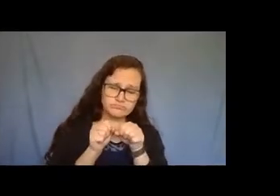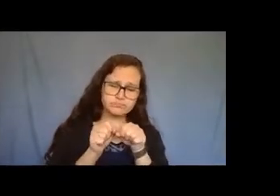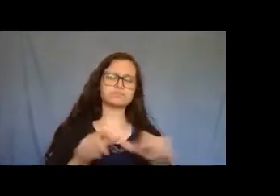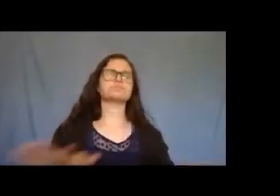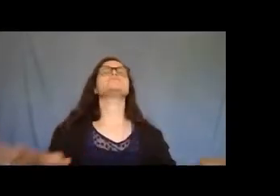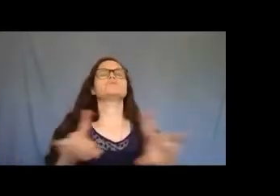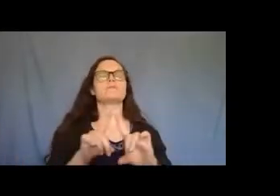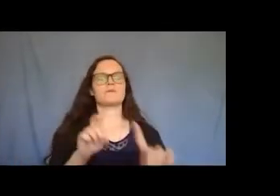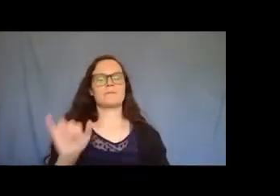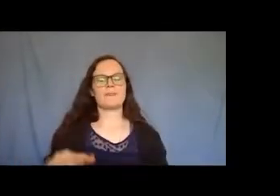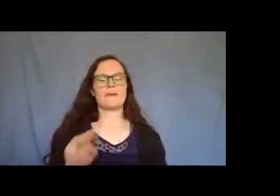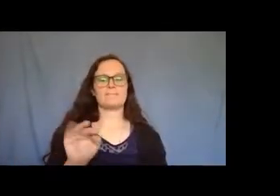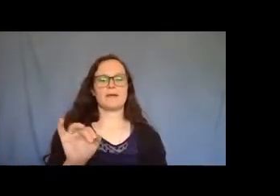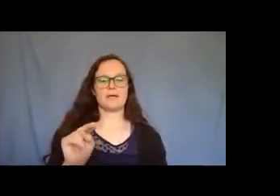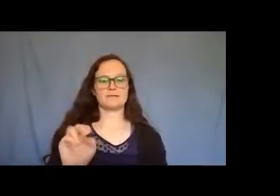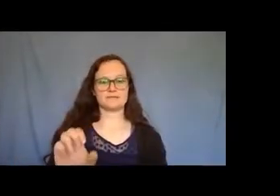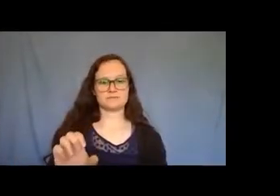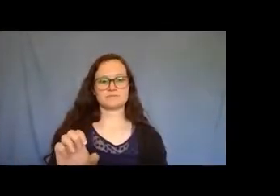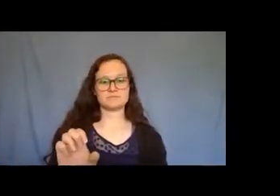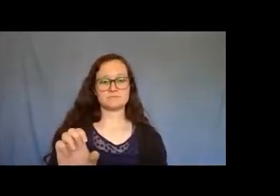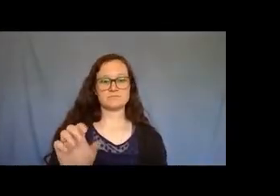2017, they estimated that